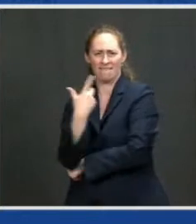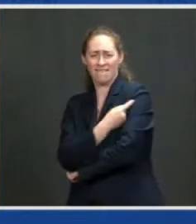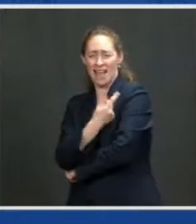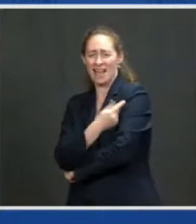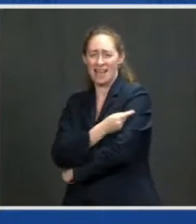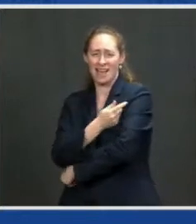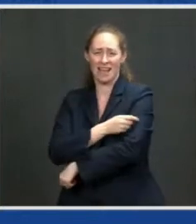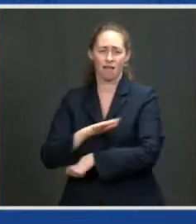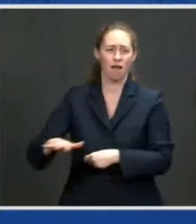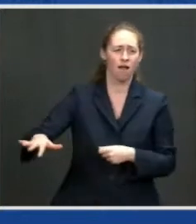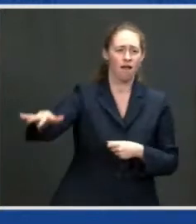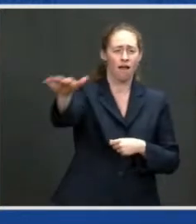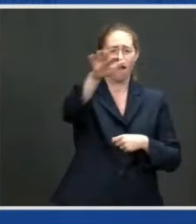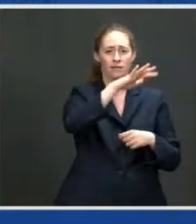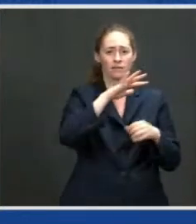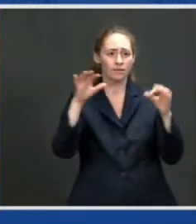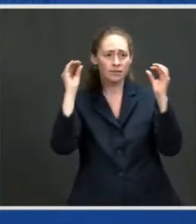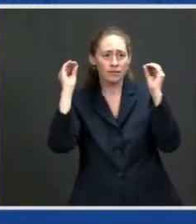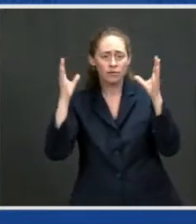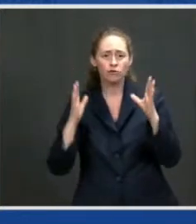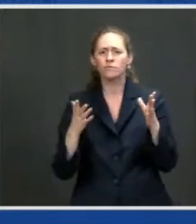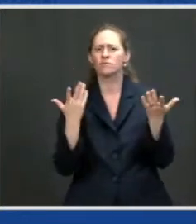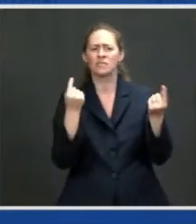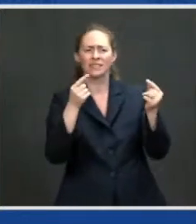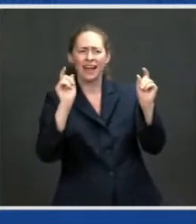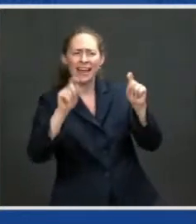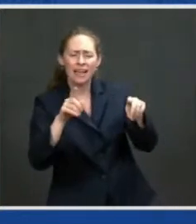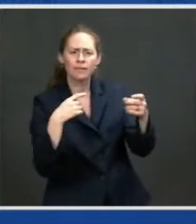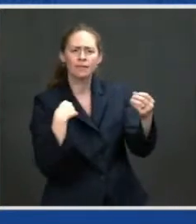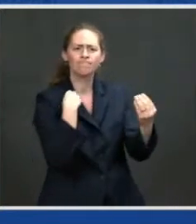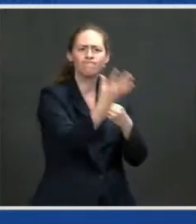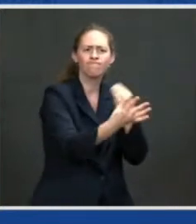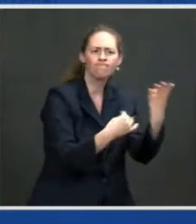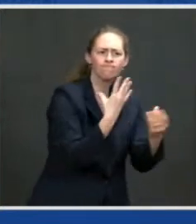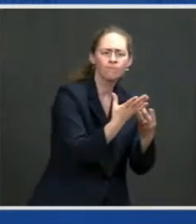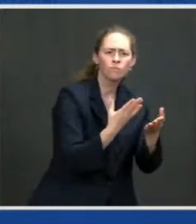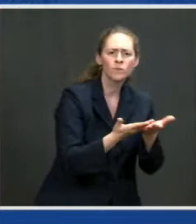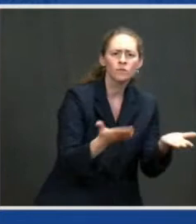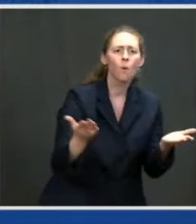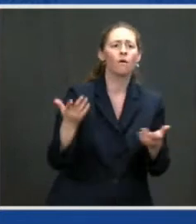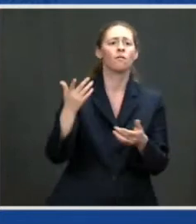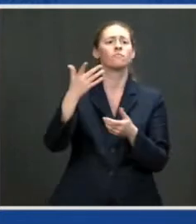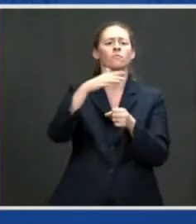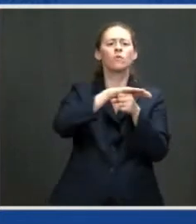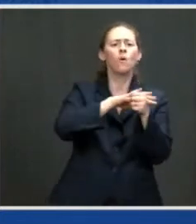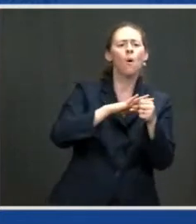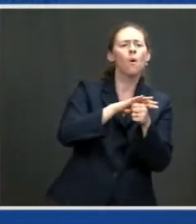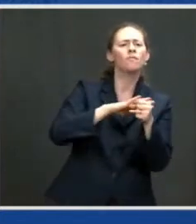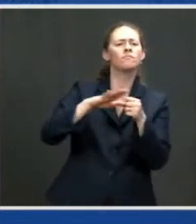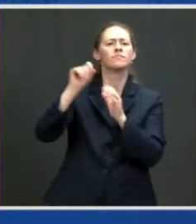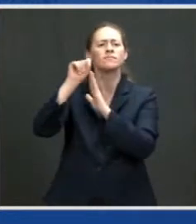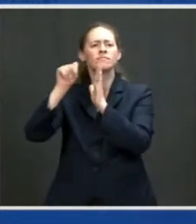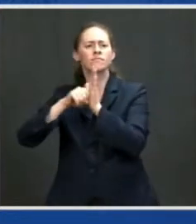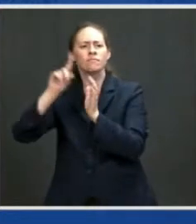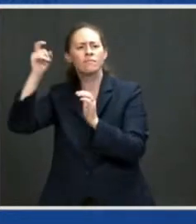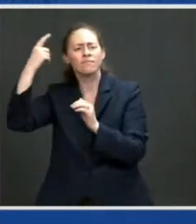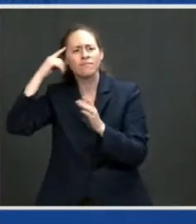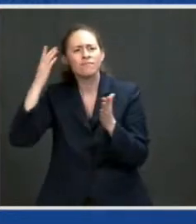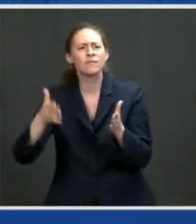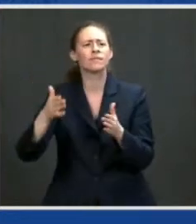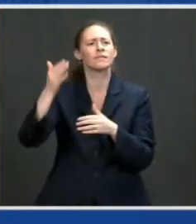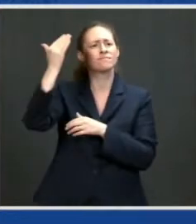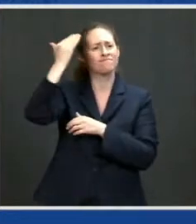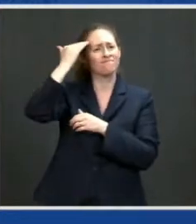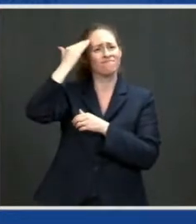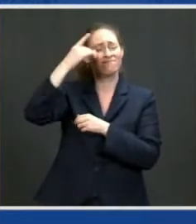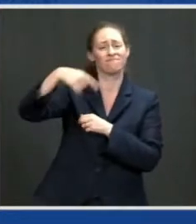schools much needed support. State and local governments, and you know, Mr. Mayor, a lot of them had to lay off their